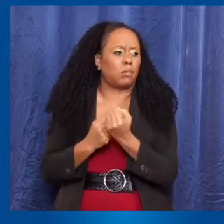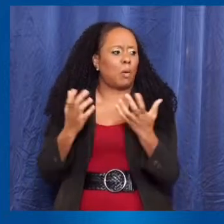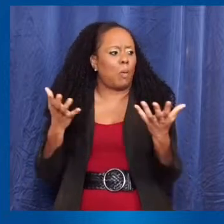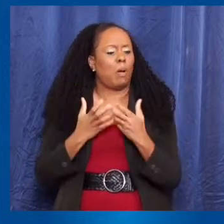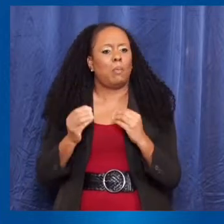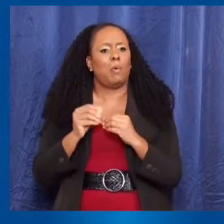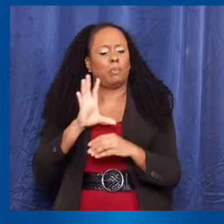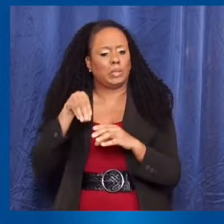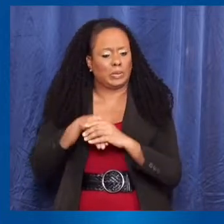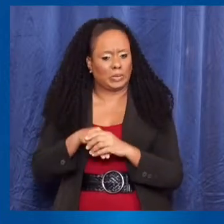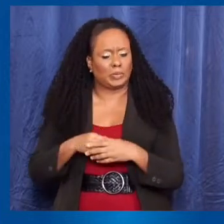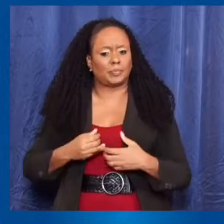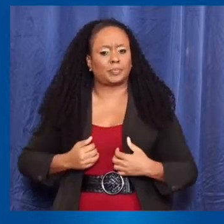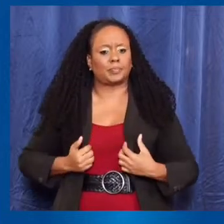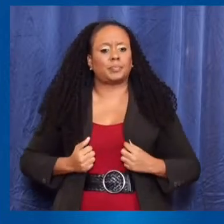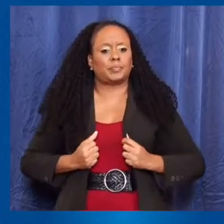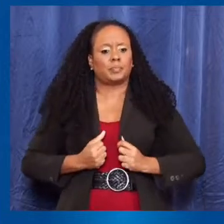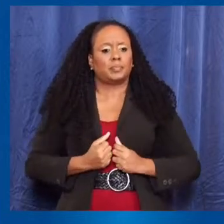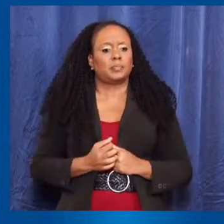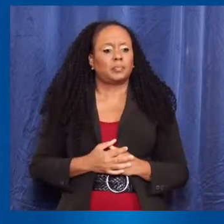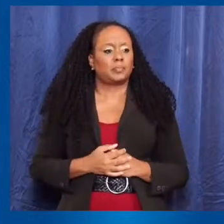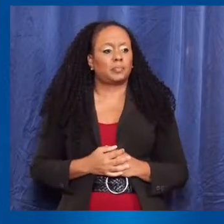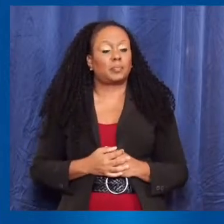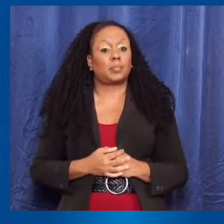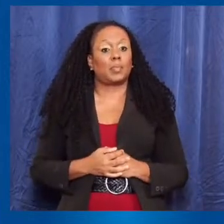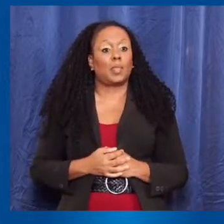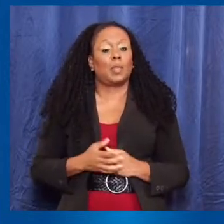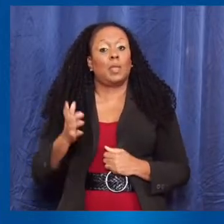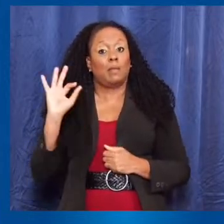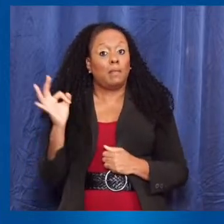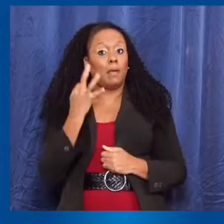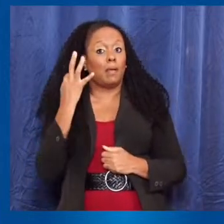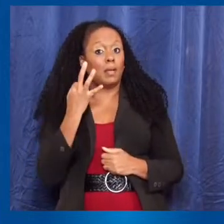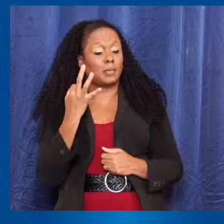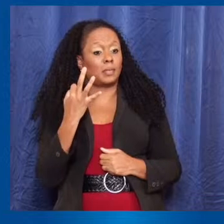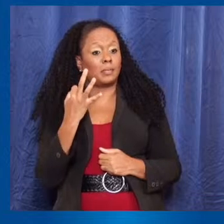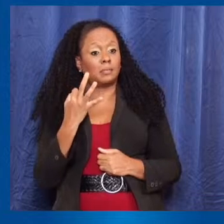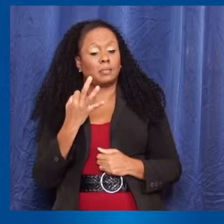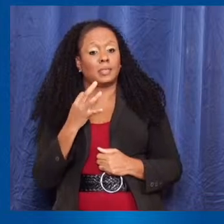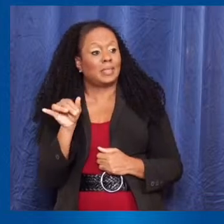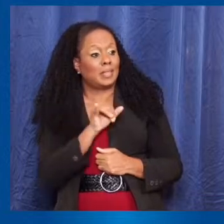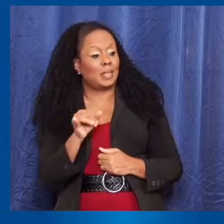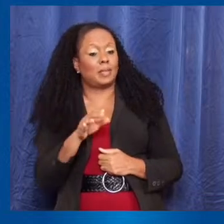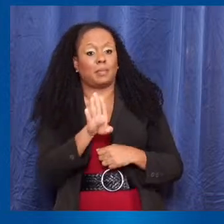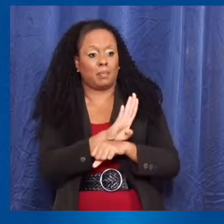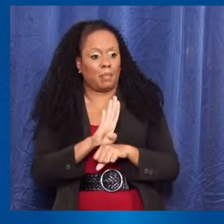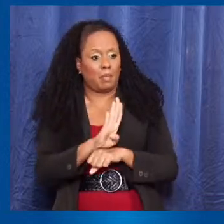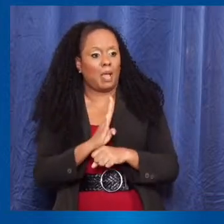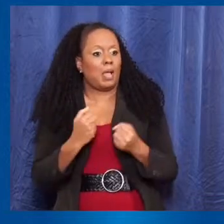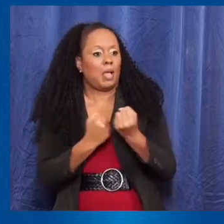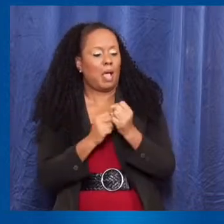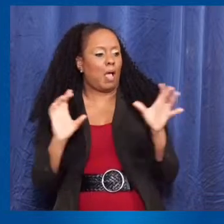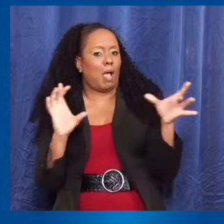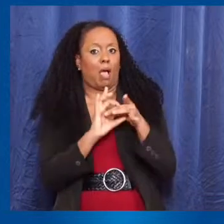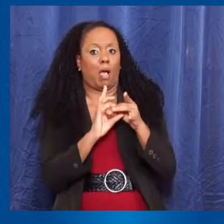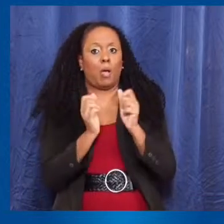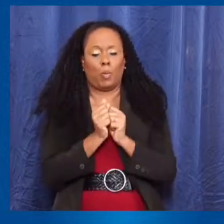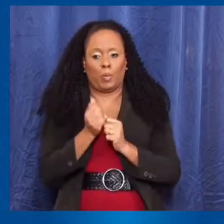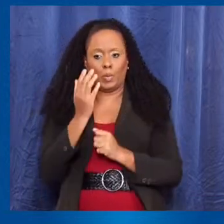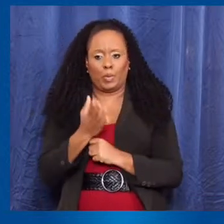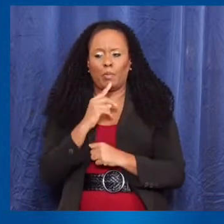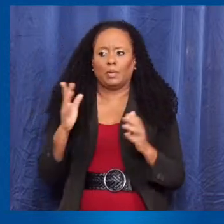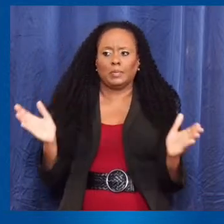are just determined, as you are, dear Mia, and we're proud to work with you and to push forward